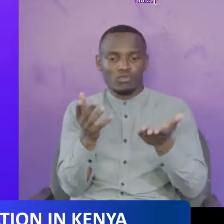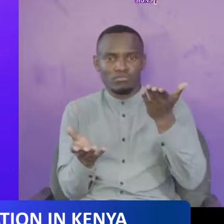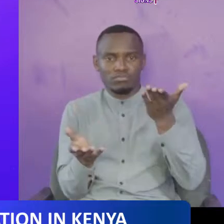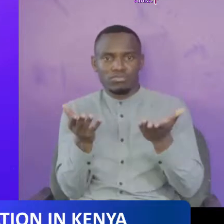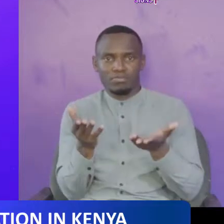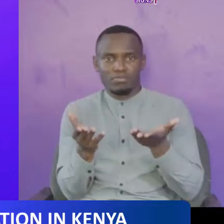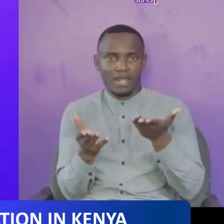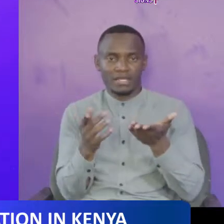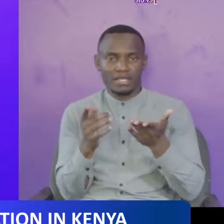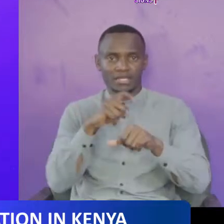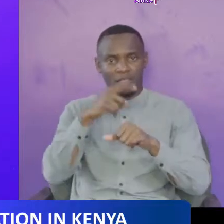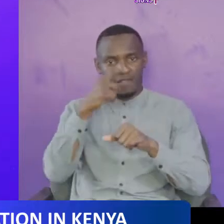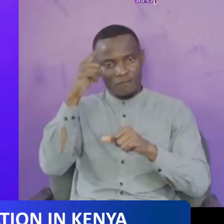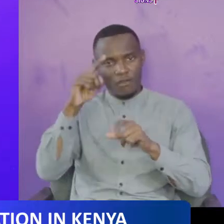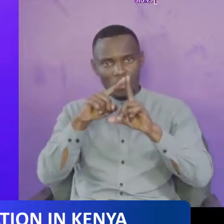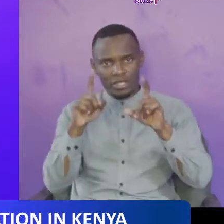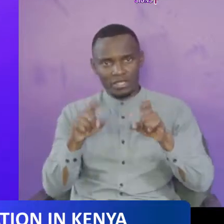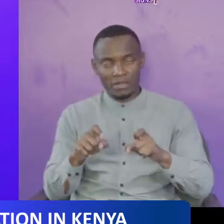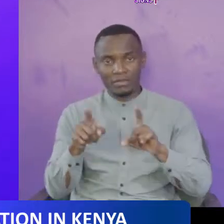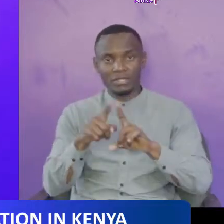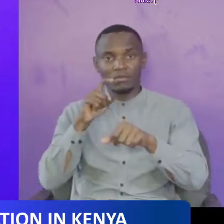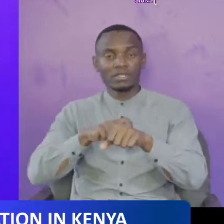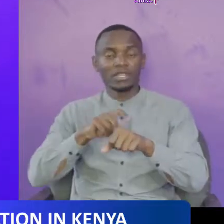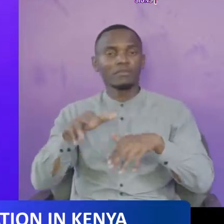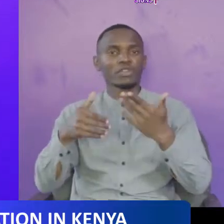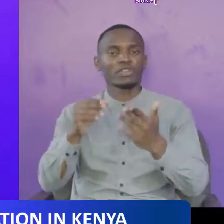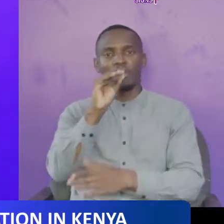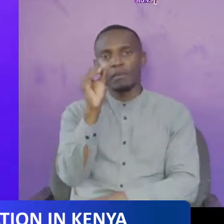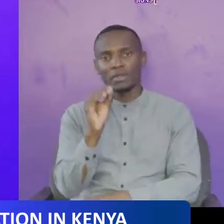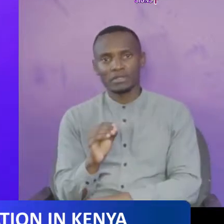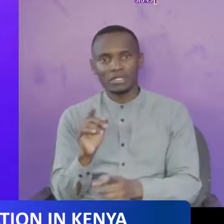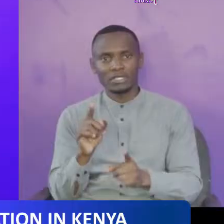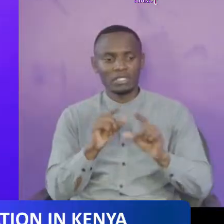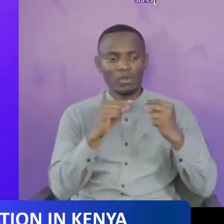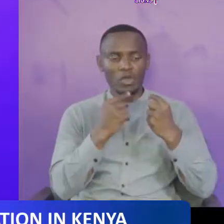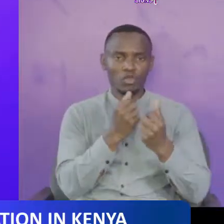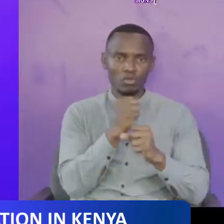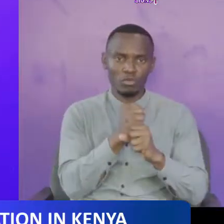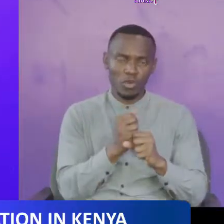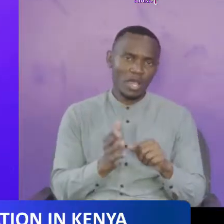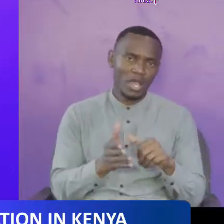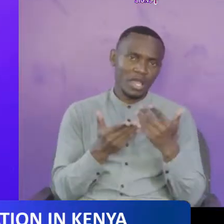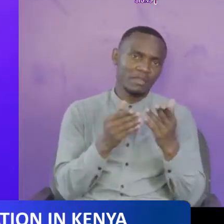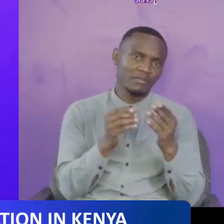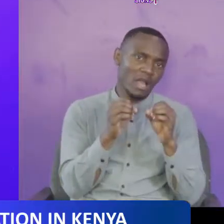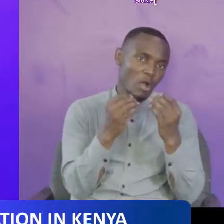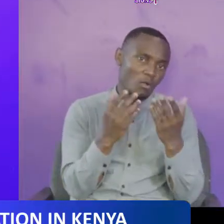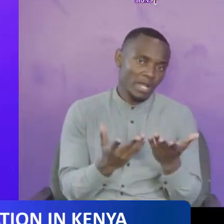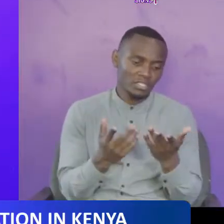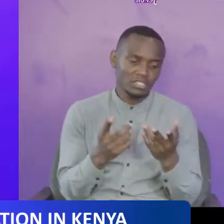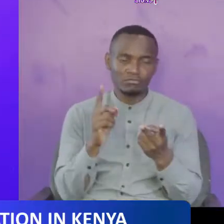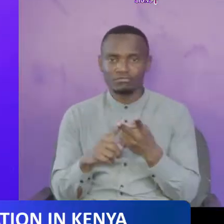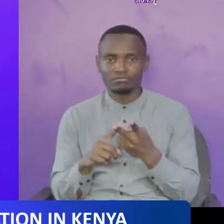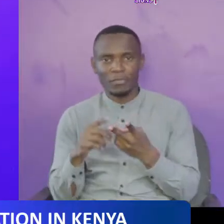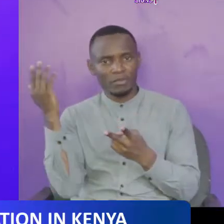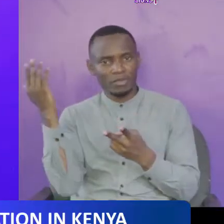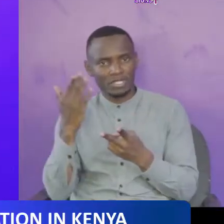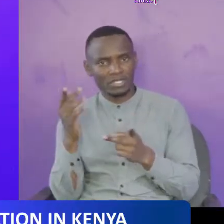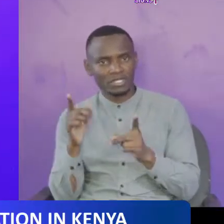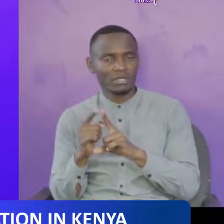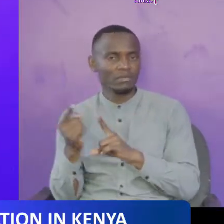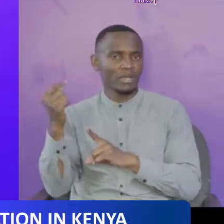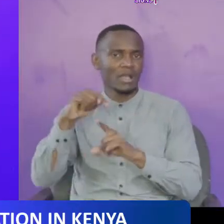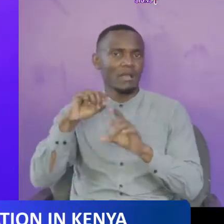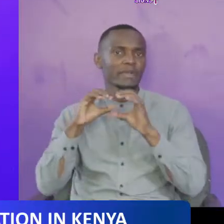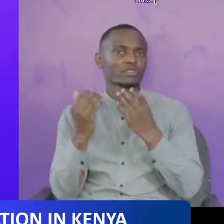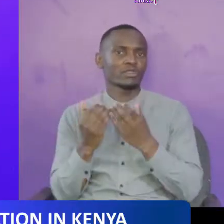doing the percentages, how much are you weighing on group work? How much are you weighing on class work? How much are you weighing on presence, even coming to class? How much are you